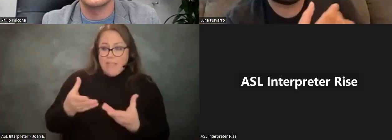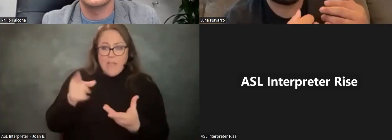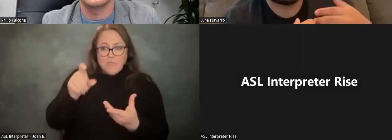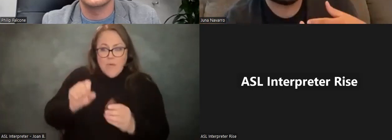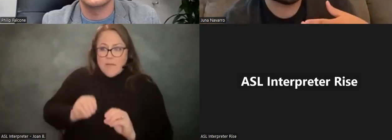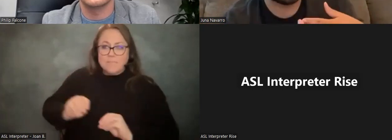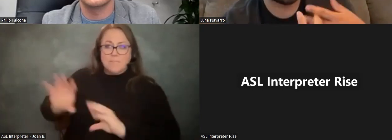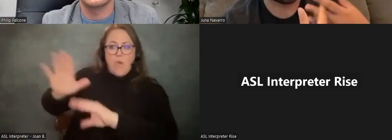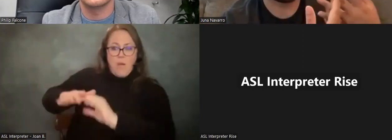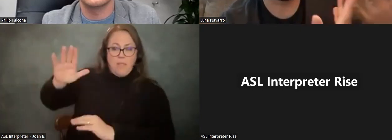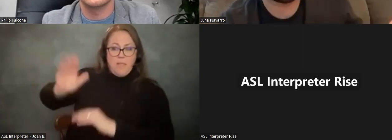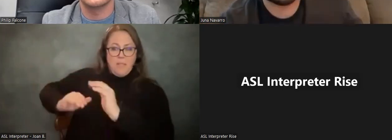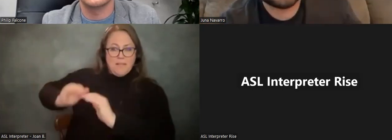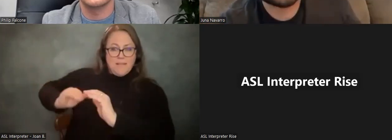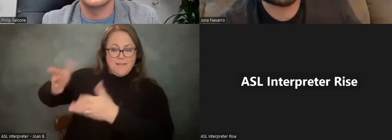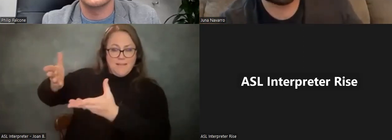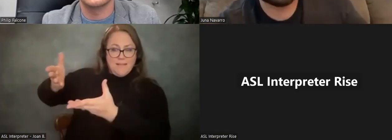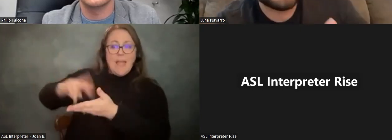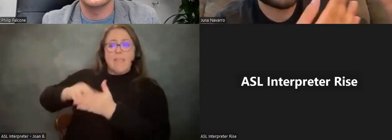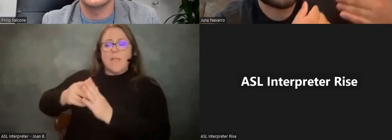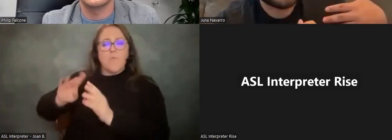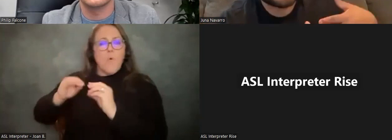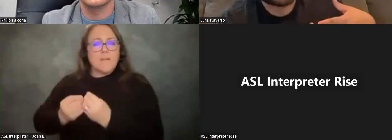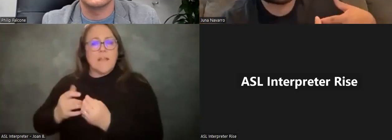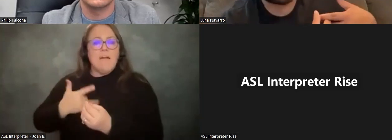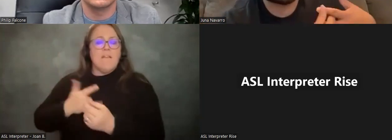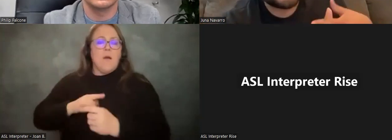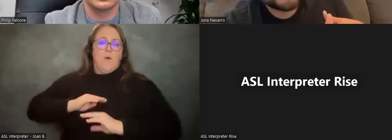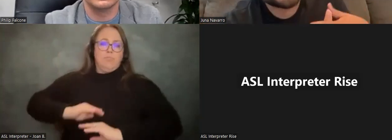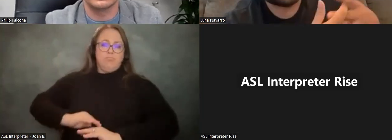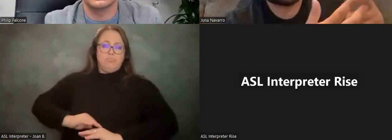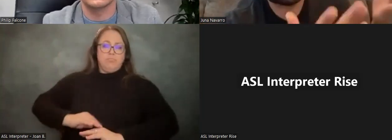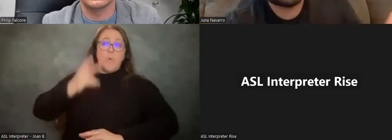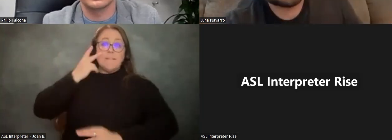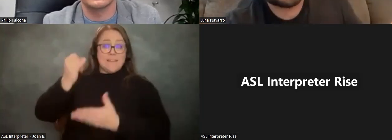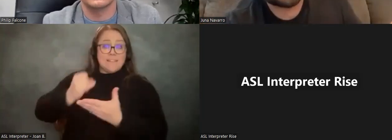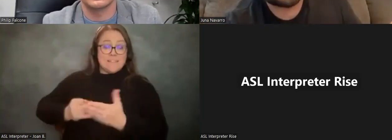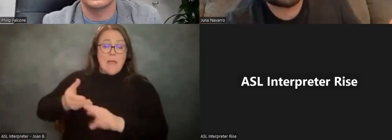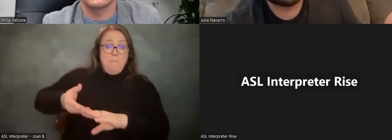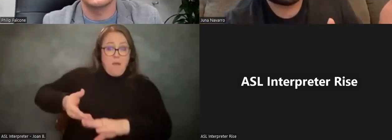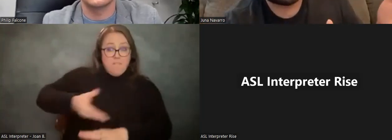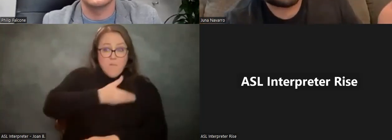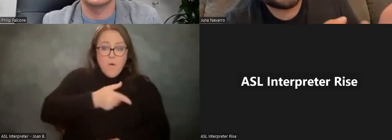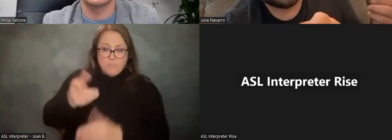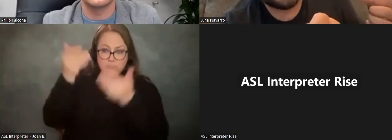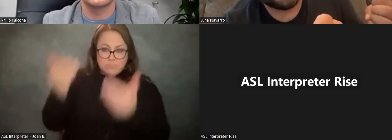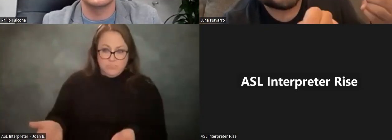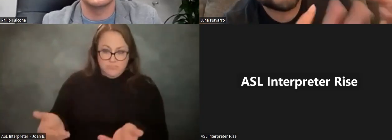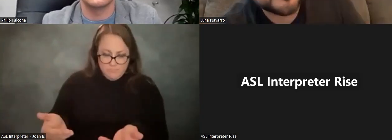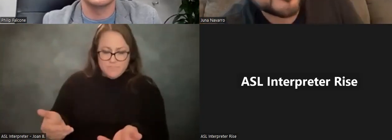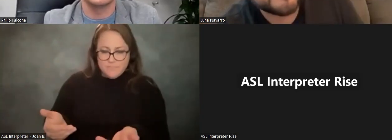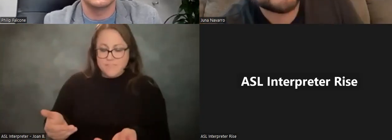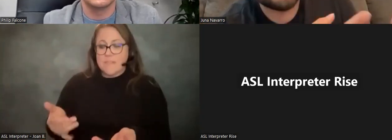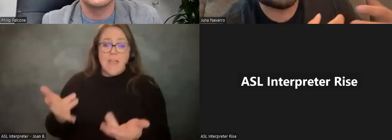That way it puts the organization more at peace when they see the design prior to being created. And again, as